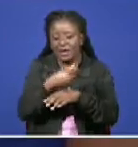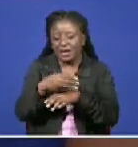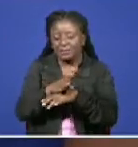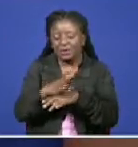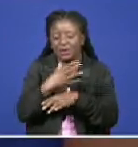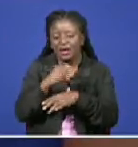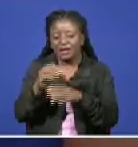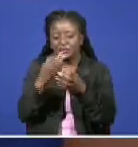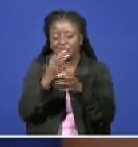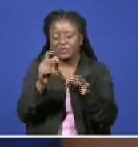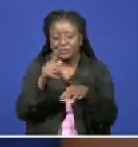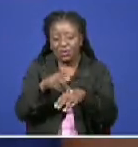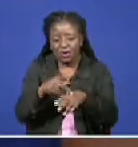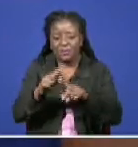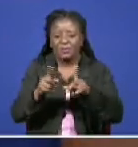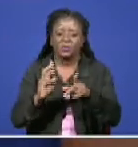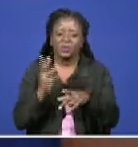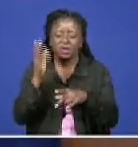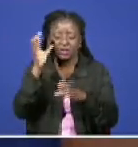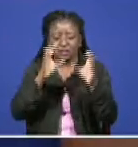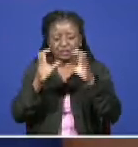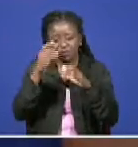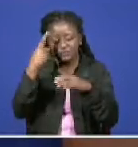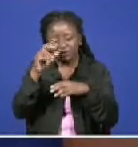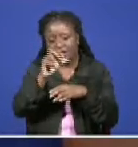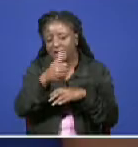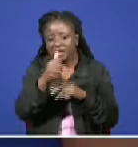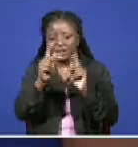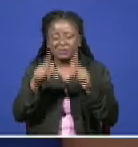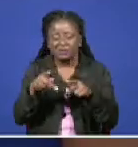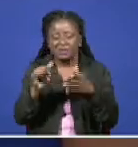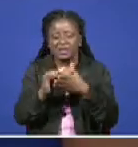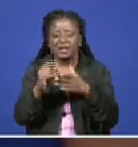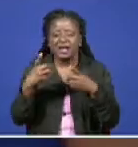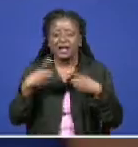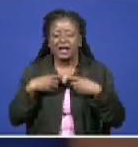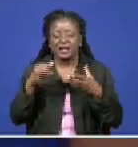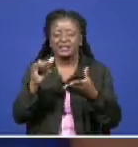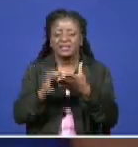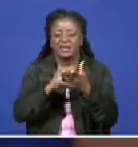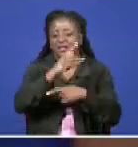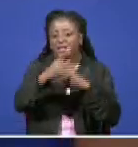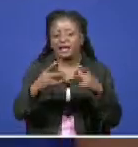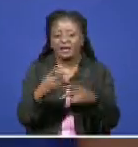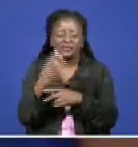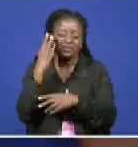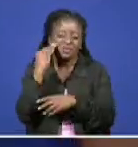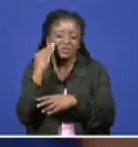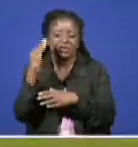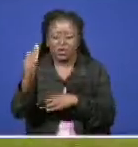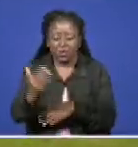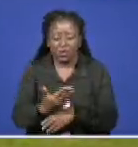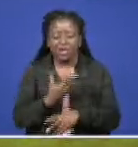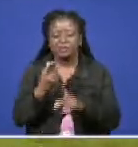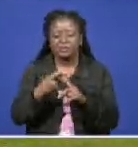we're looking for any persons that would have had that kind of experience. They were welcome to apply with us as